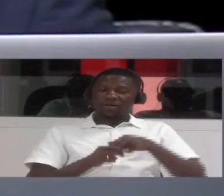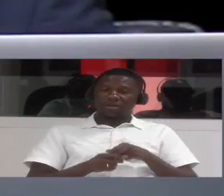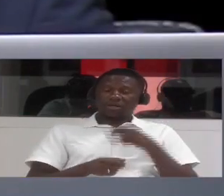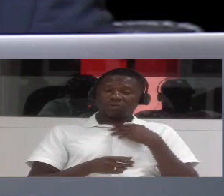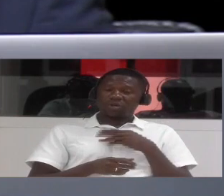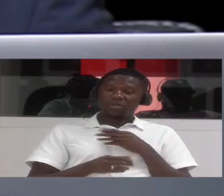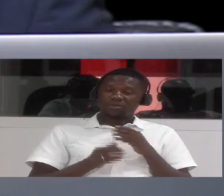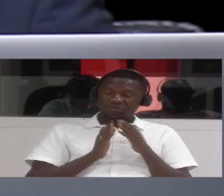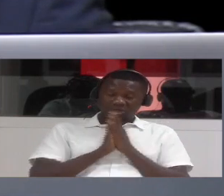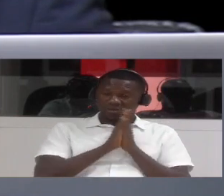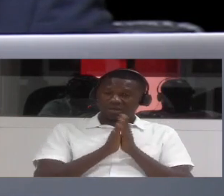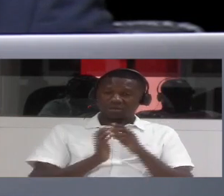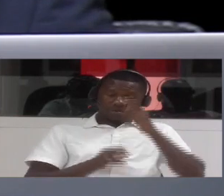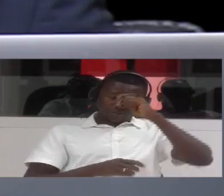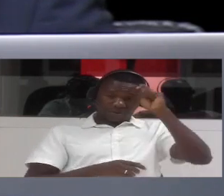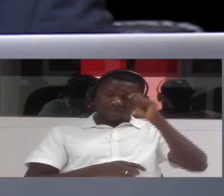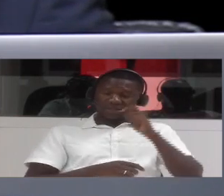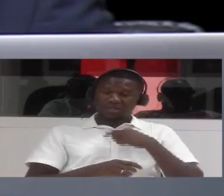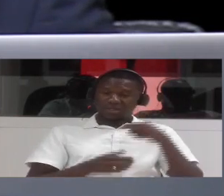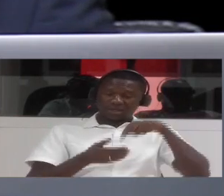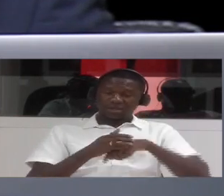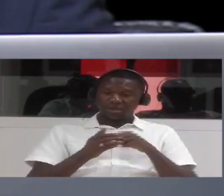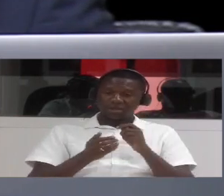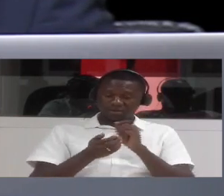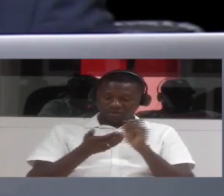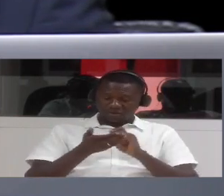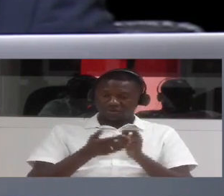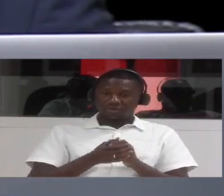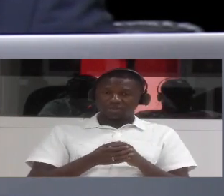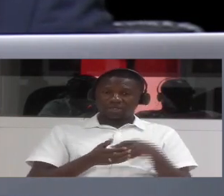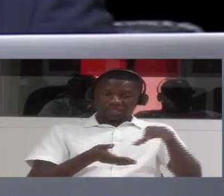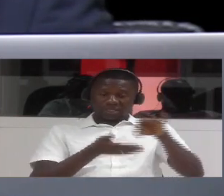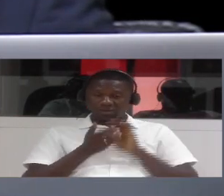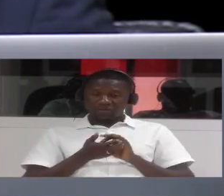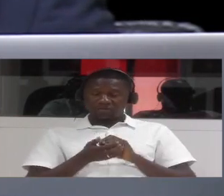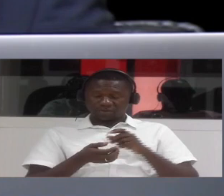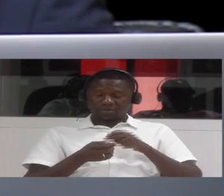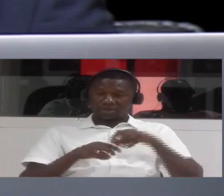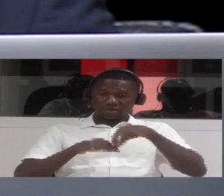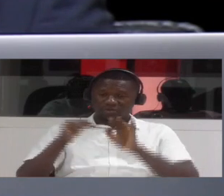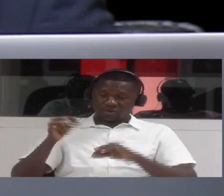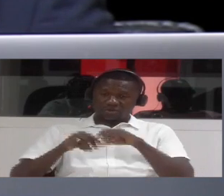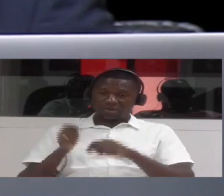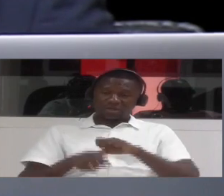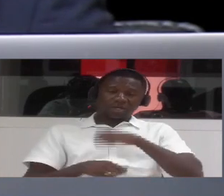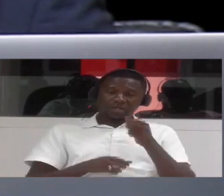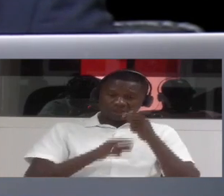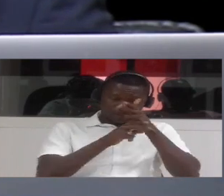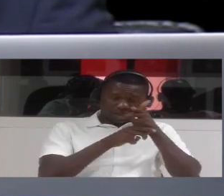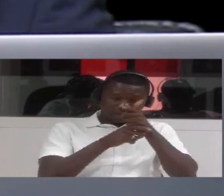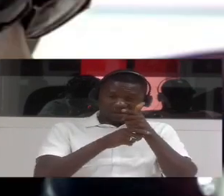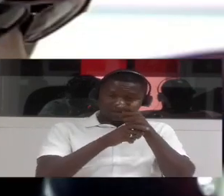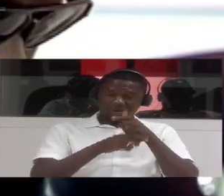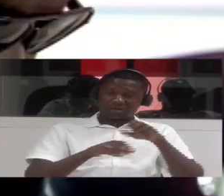the police and their notebooks taken away from them and torn. Yes. And cameras confiscated.